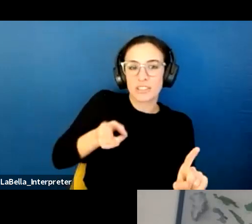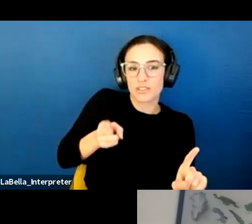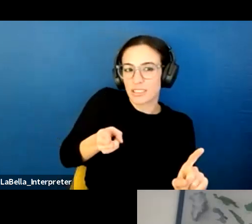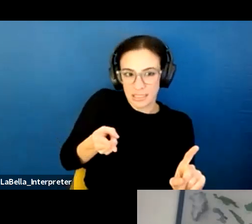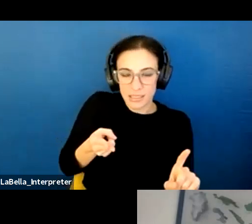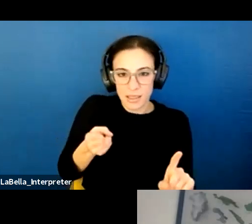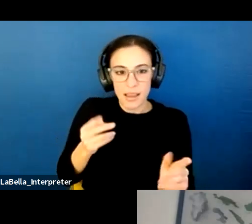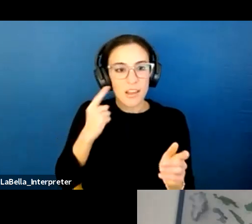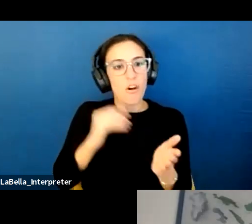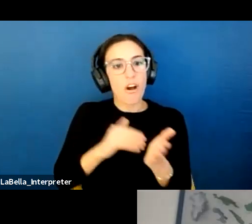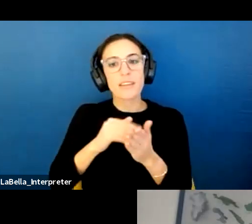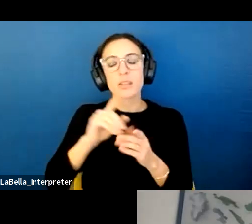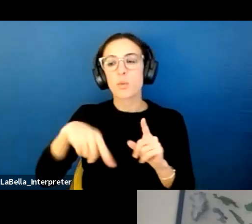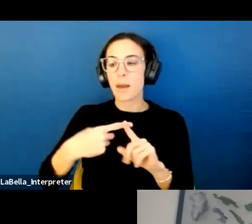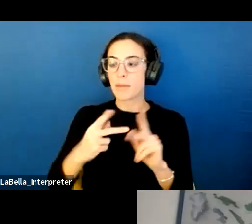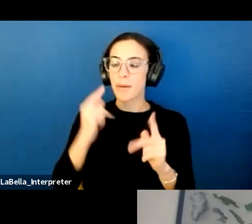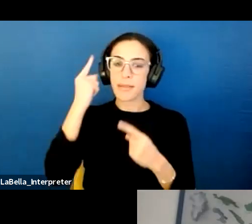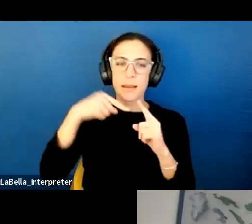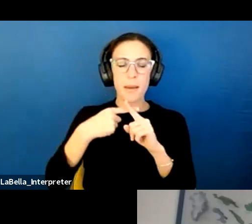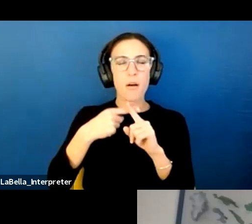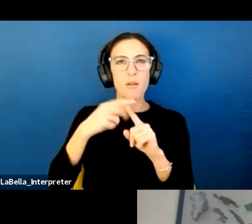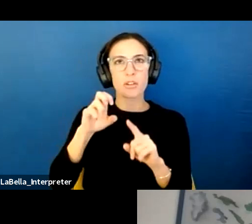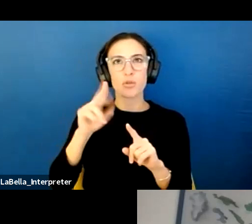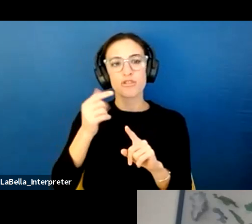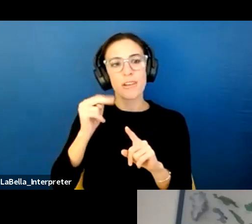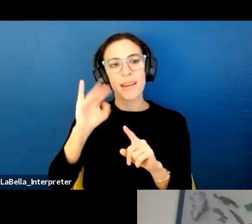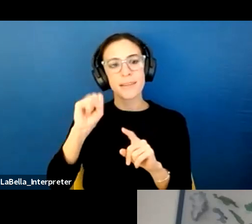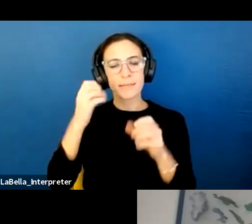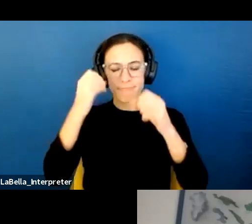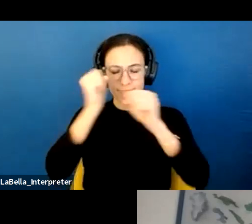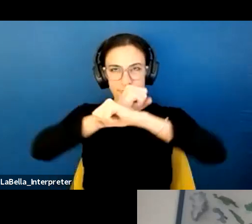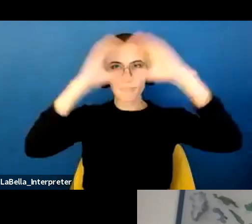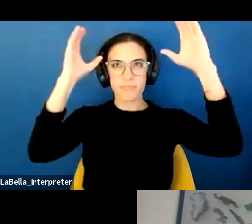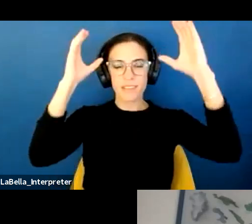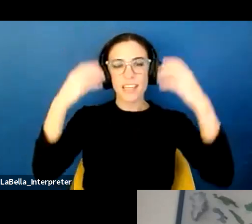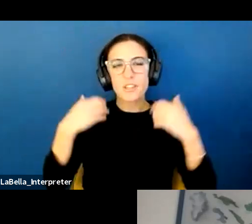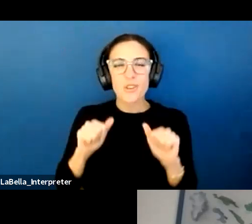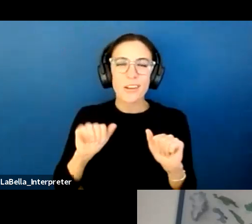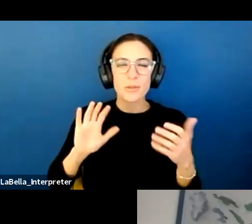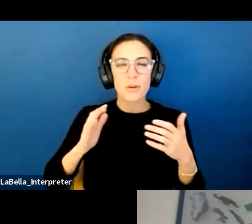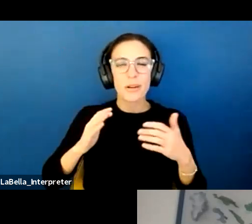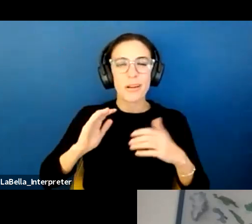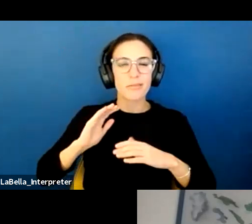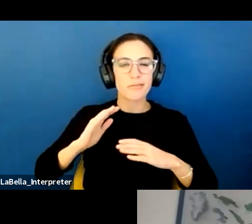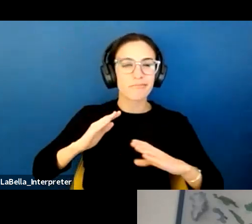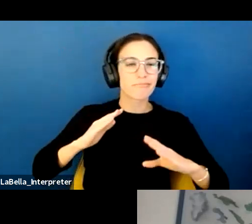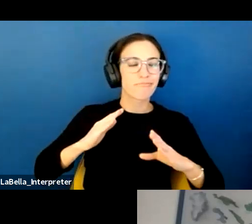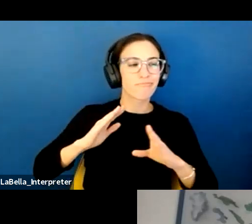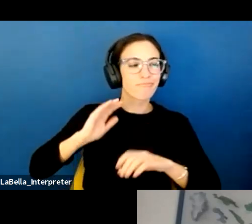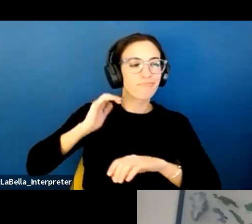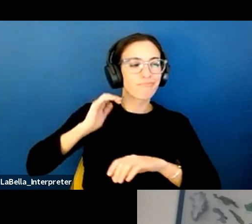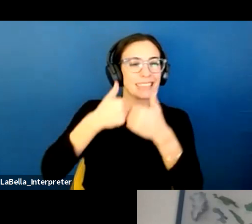think about eugenics, they try to sort of drive a wedge between this concept